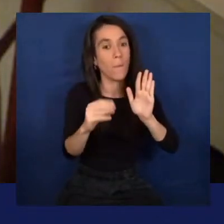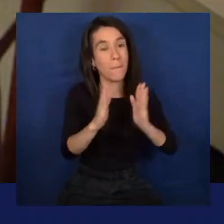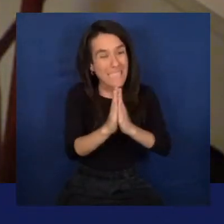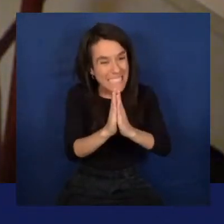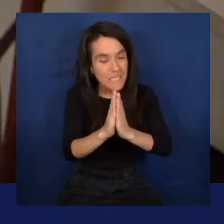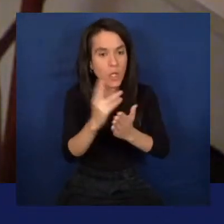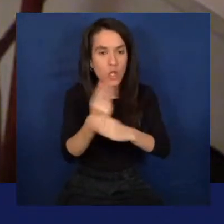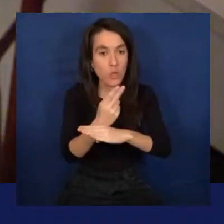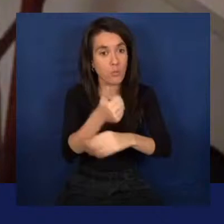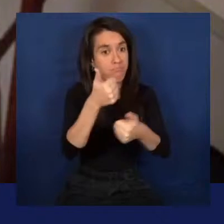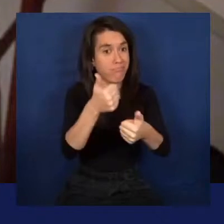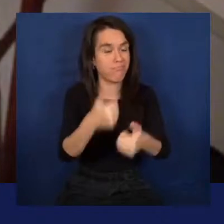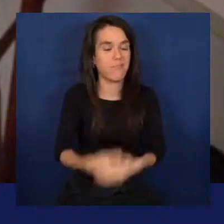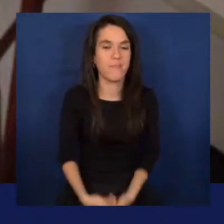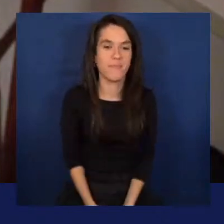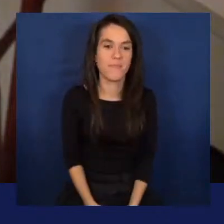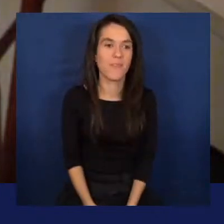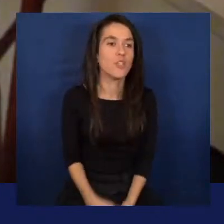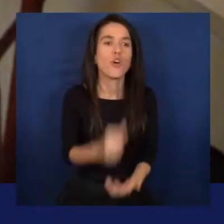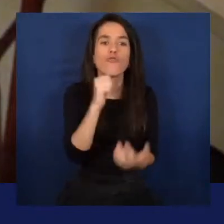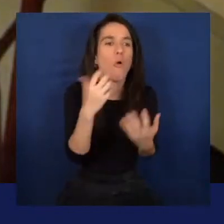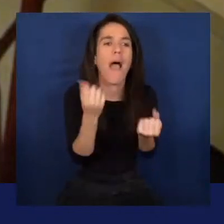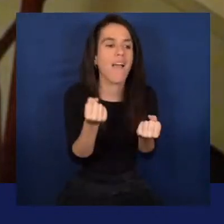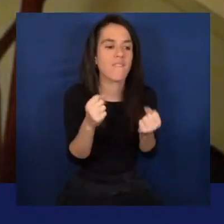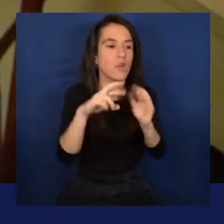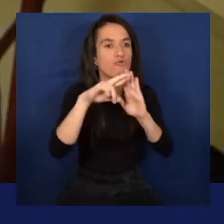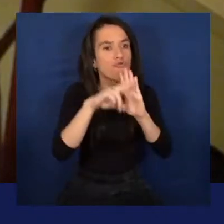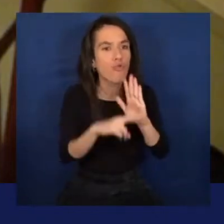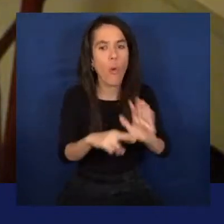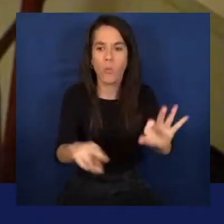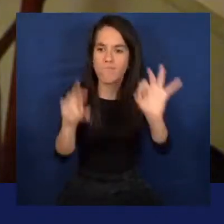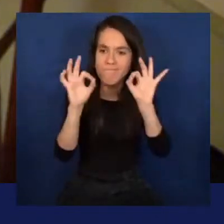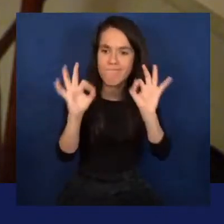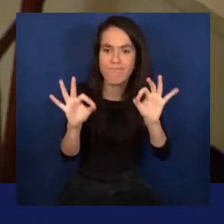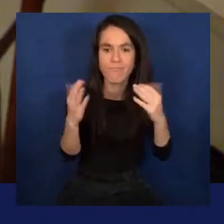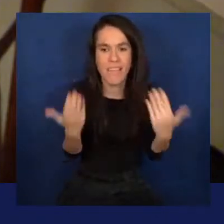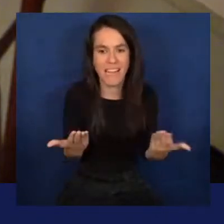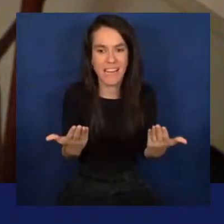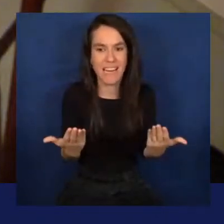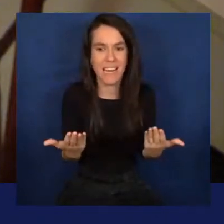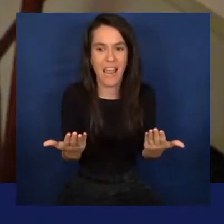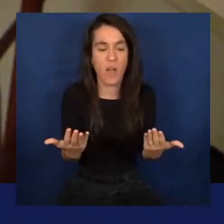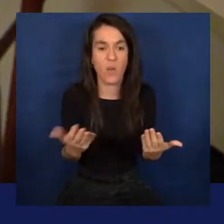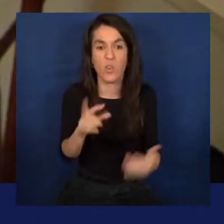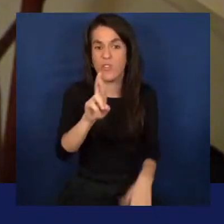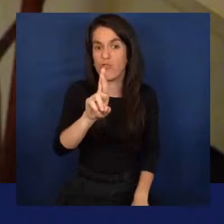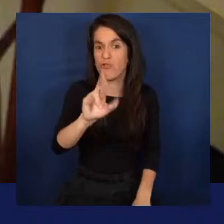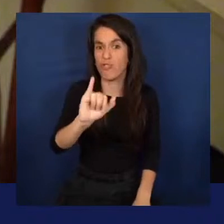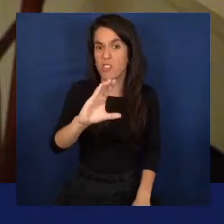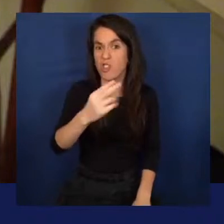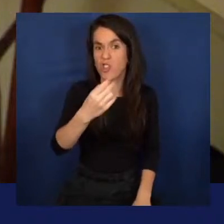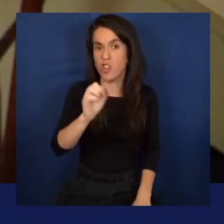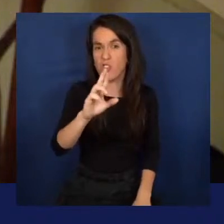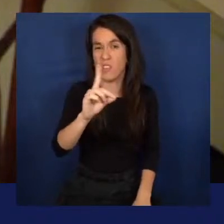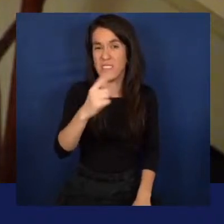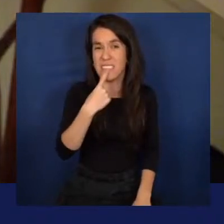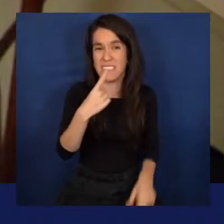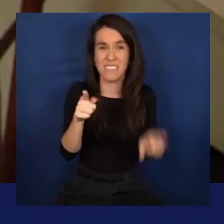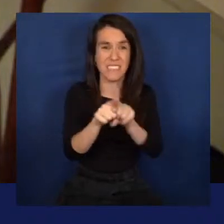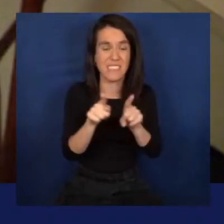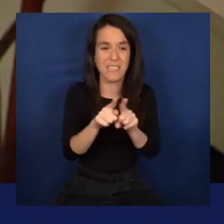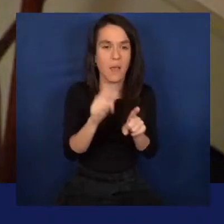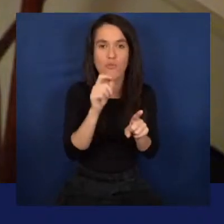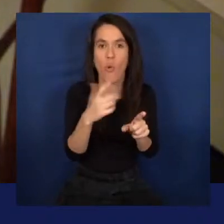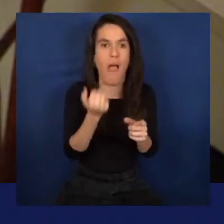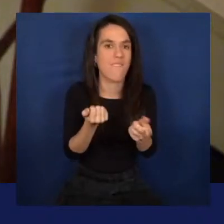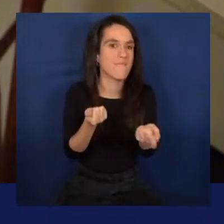I don't know, we don't have specific rules yet for that. I think I completely agree with Richard. We don't have the licenses, we don't have the controls, but